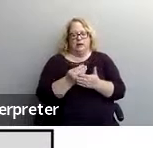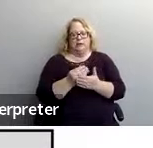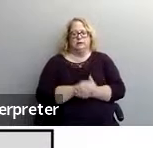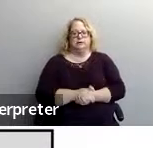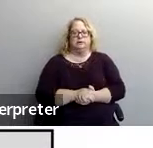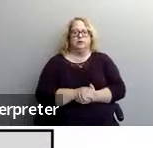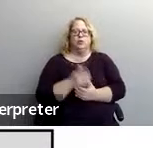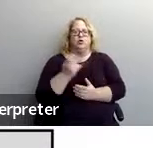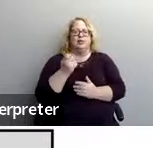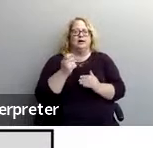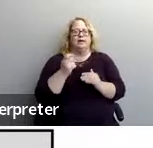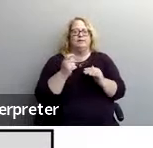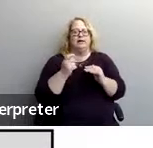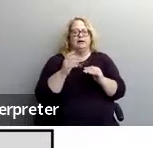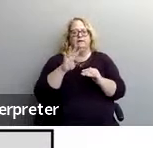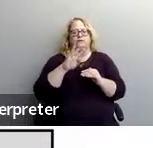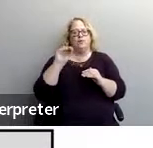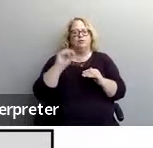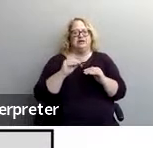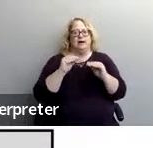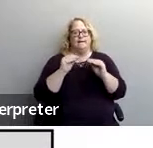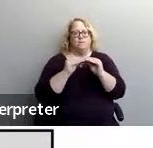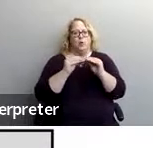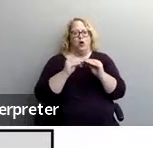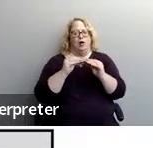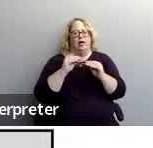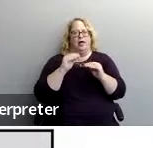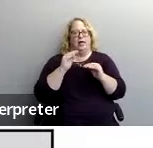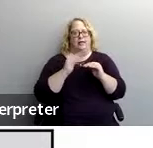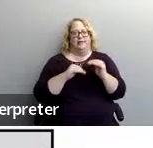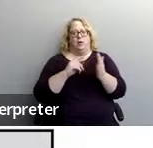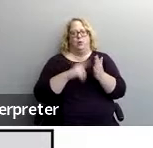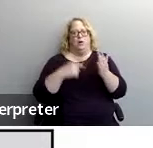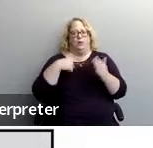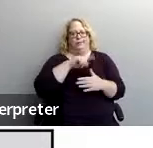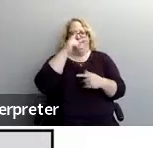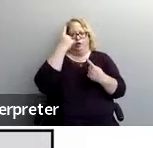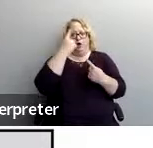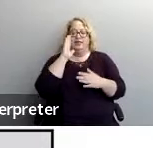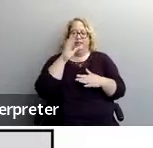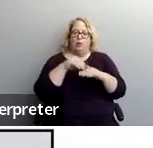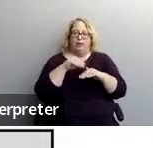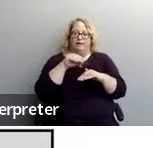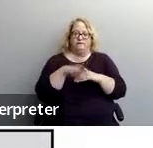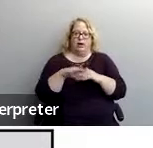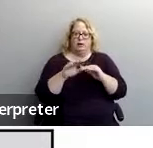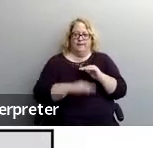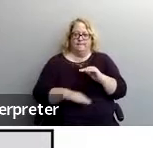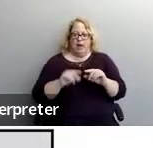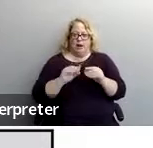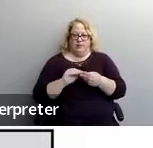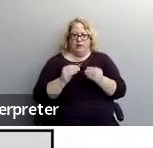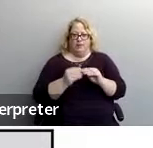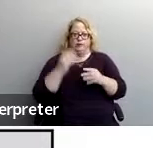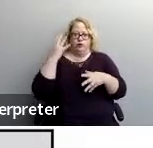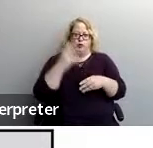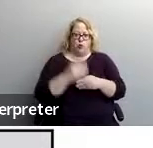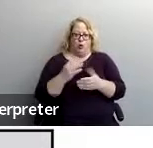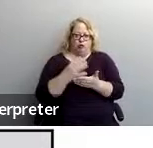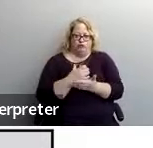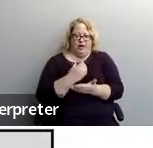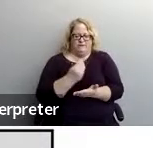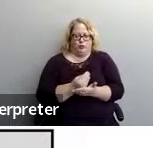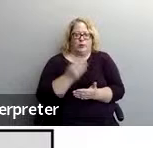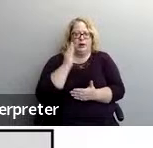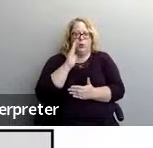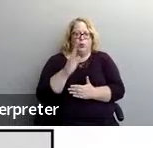this year. We're about 4% more than where we thought we would be. So that's going to have an impact on those bottom numbers, on total revenue, and